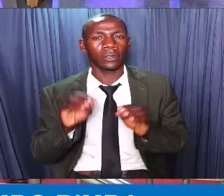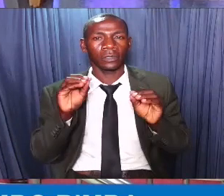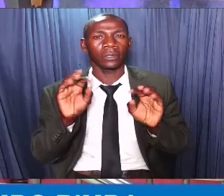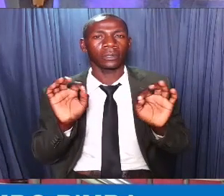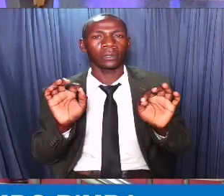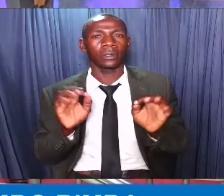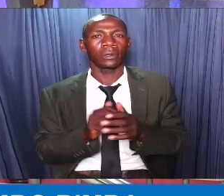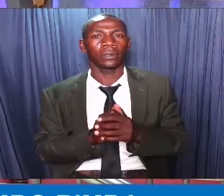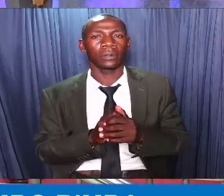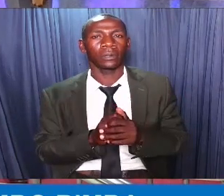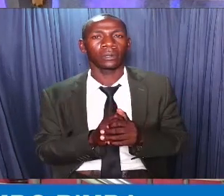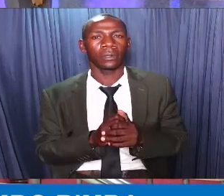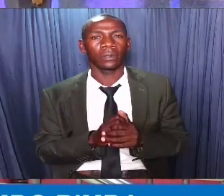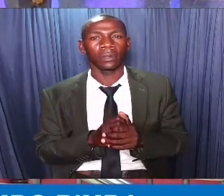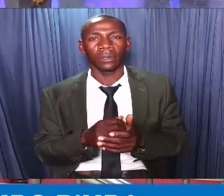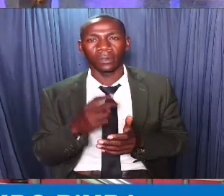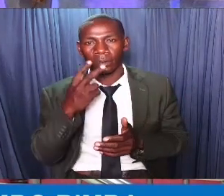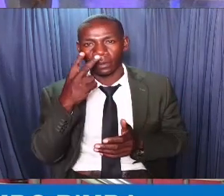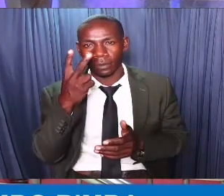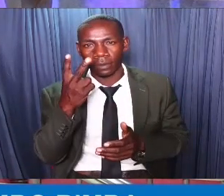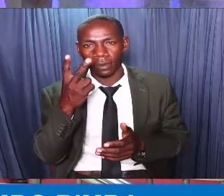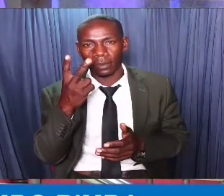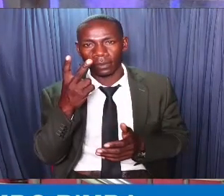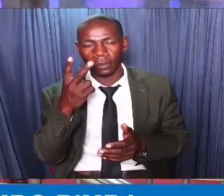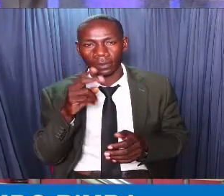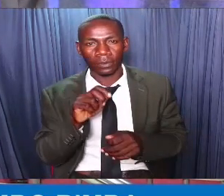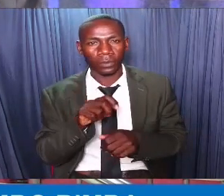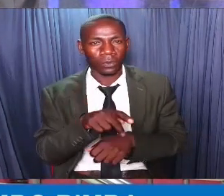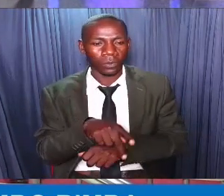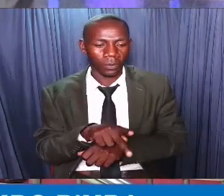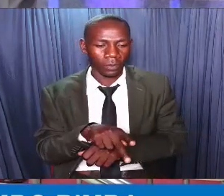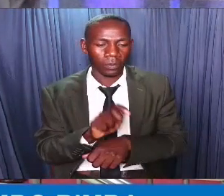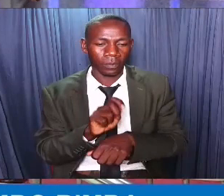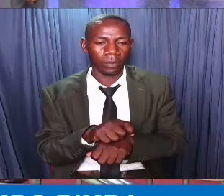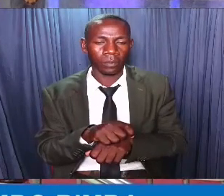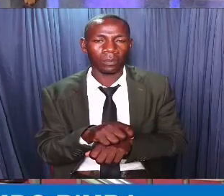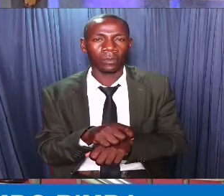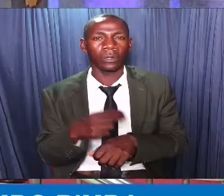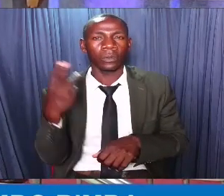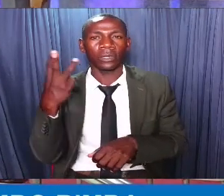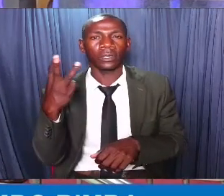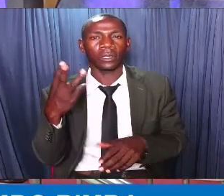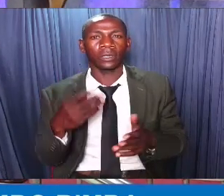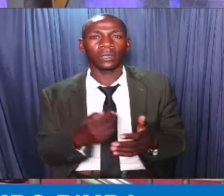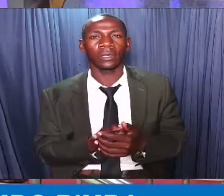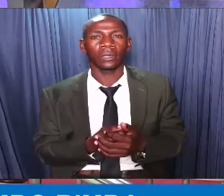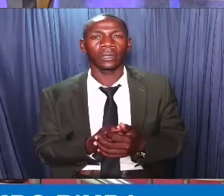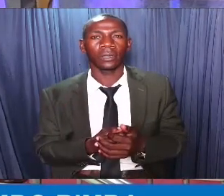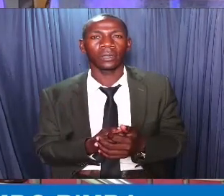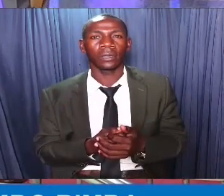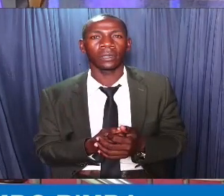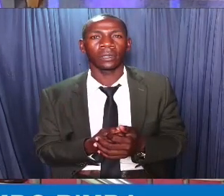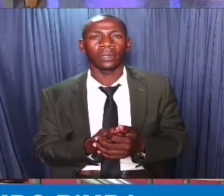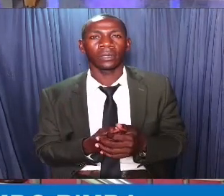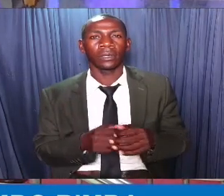teachings. Unaona mtu ndio anaenda msalani. You see one going to the washroom. Ni Jumatano. Wednesday. Saa